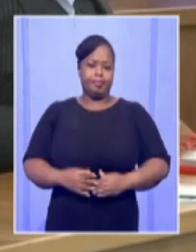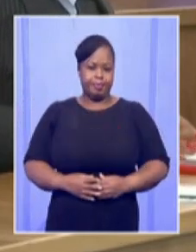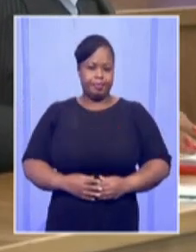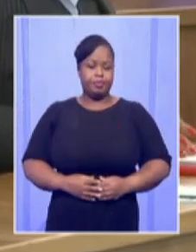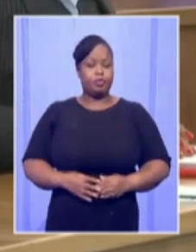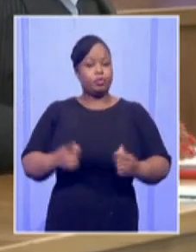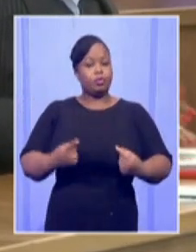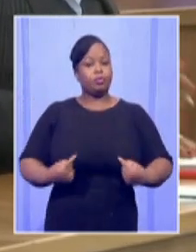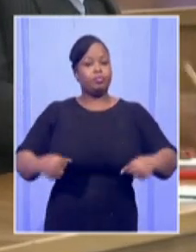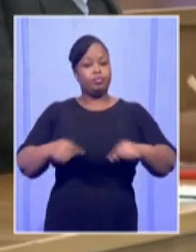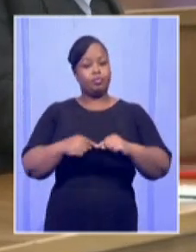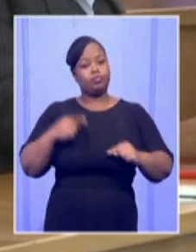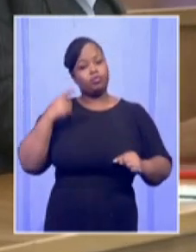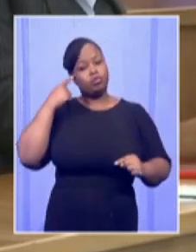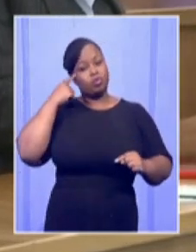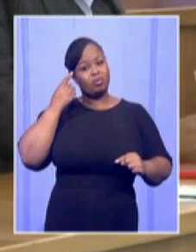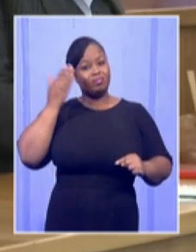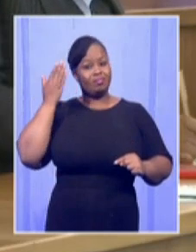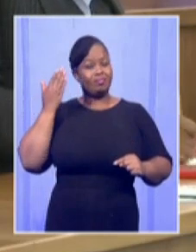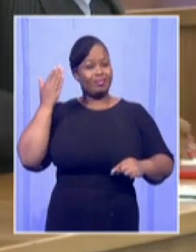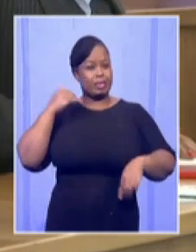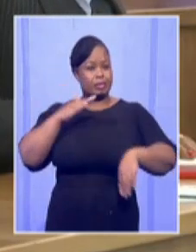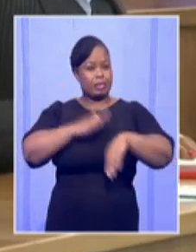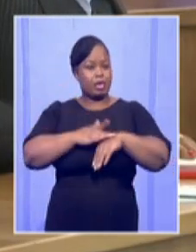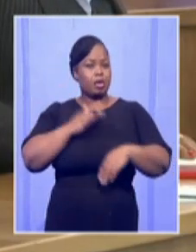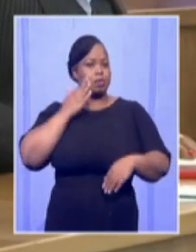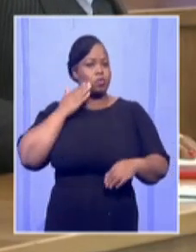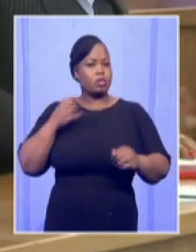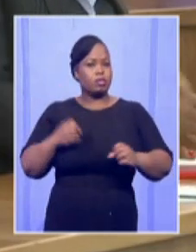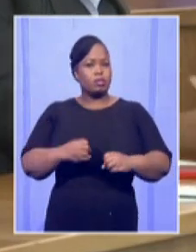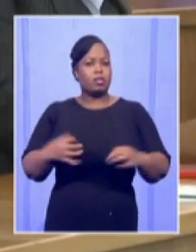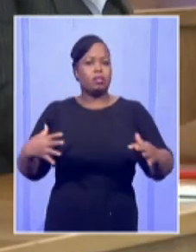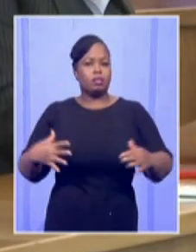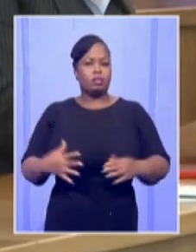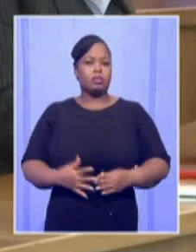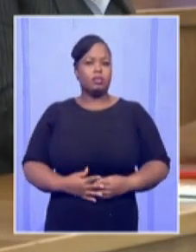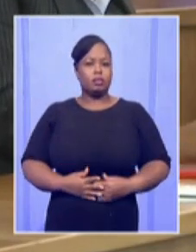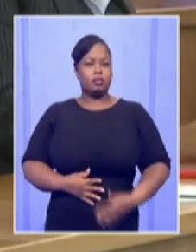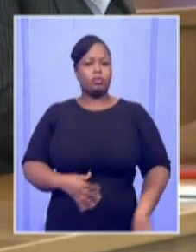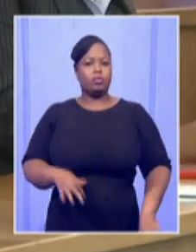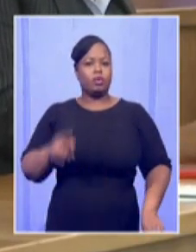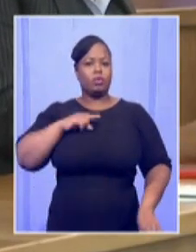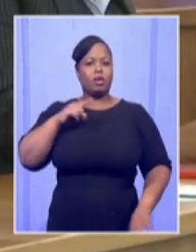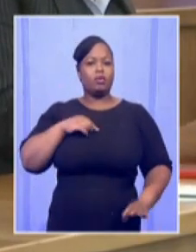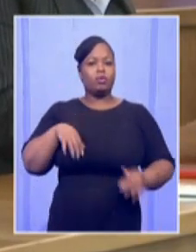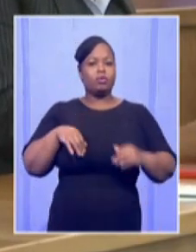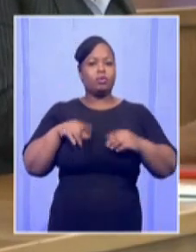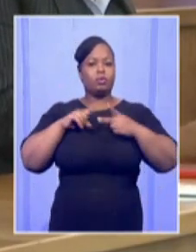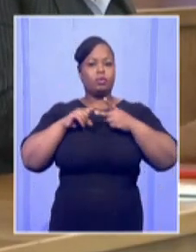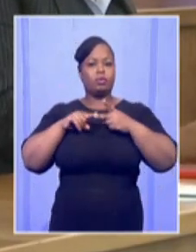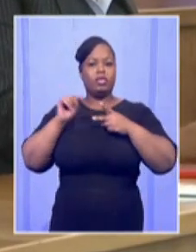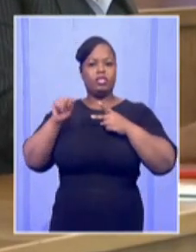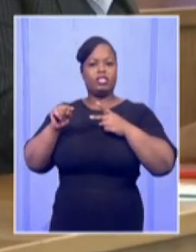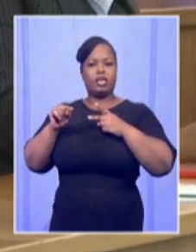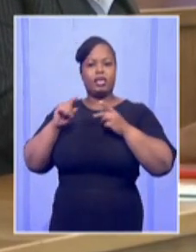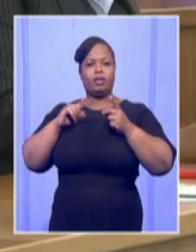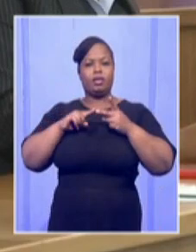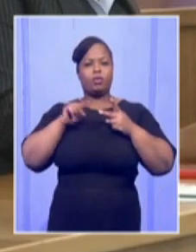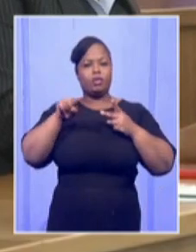thought at the time when it was started, as you've heard from the speakers that spoke before